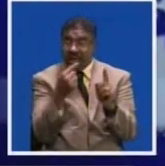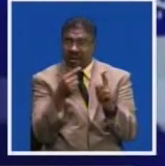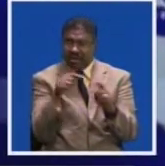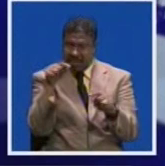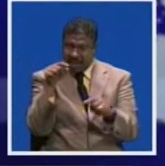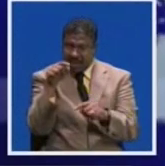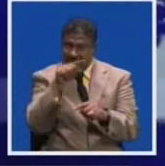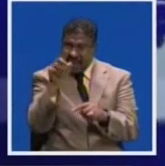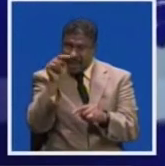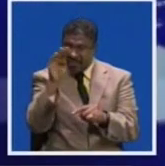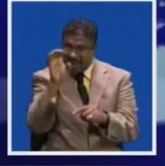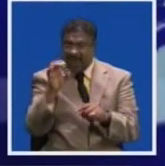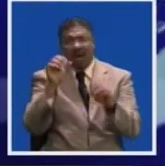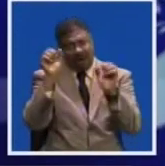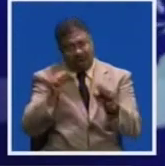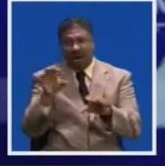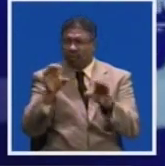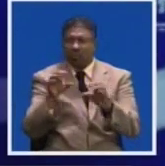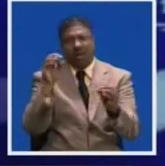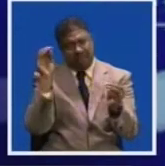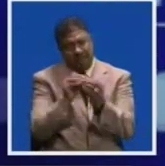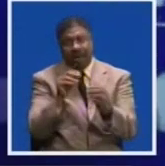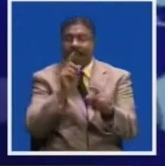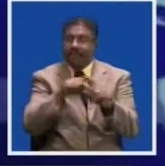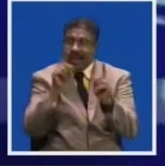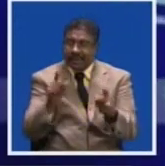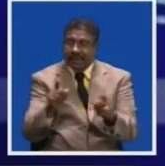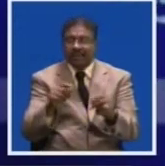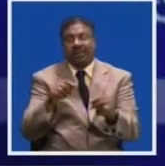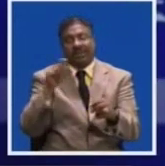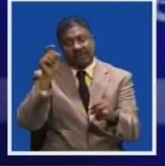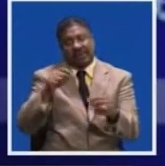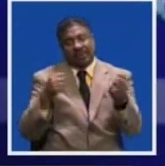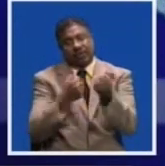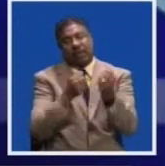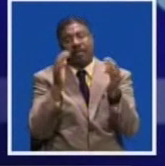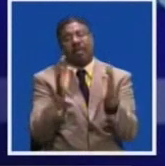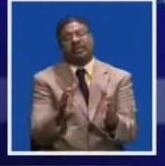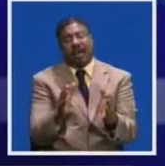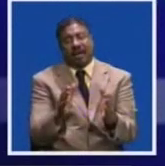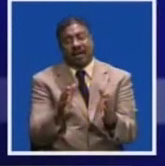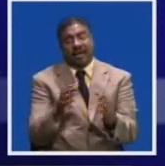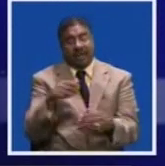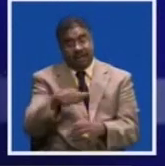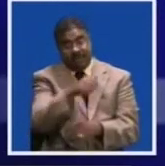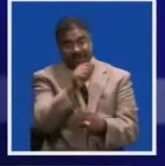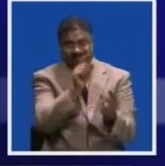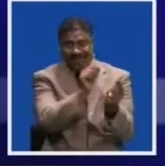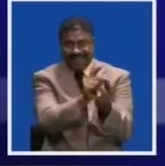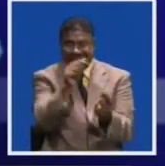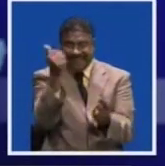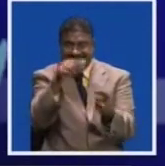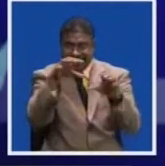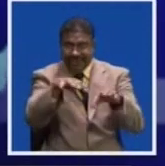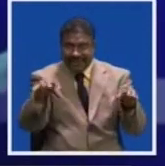has the capacity to do productions but just needs resources from cooperating partners. Mr. Mwanza was speaking when he met 10 children who